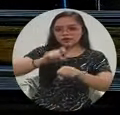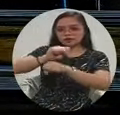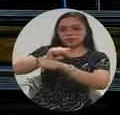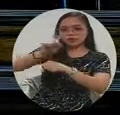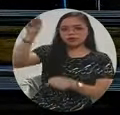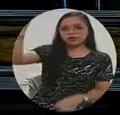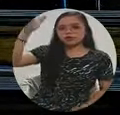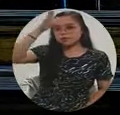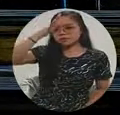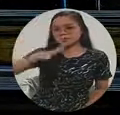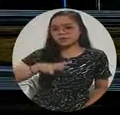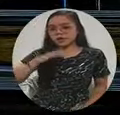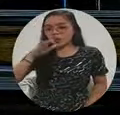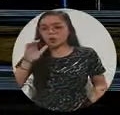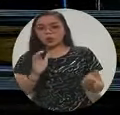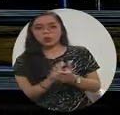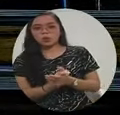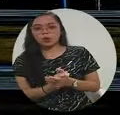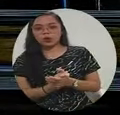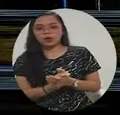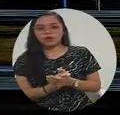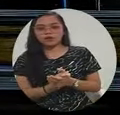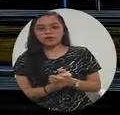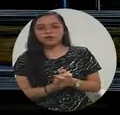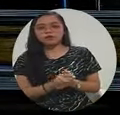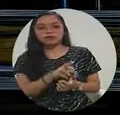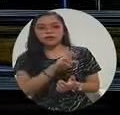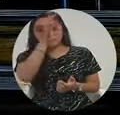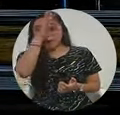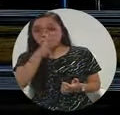But anyway, Joji is the wife of Rex.